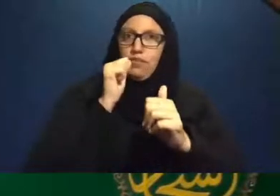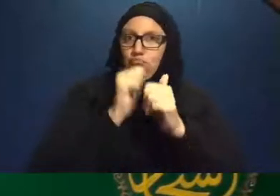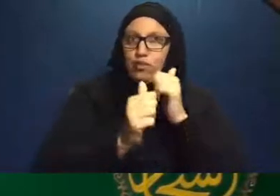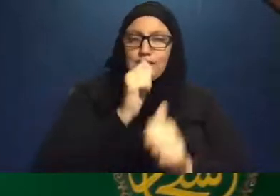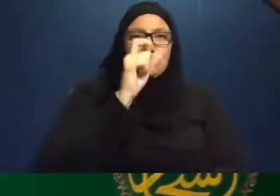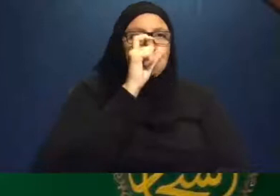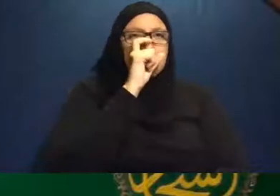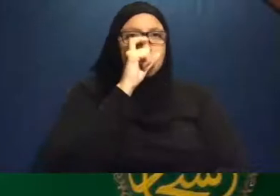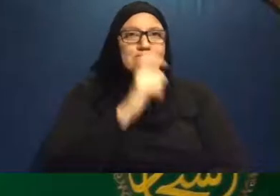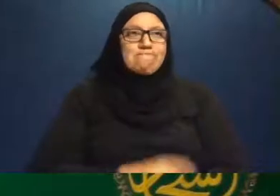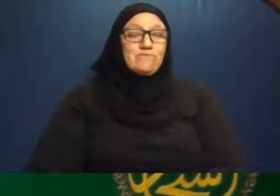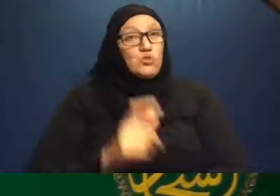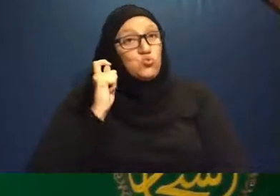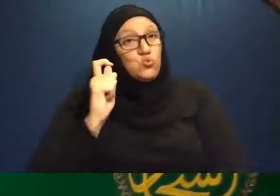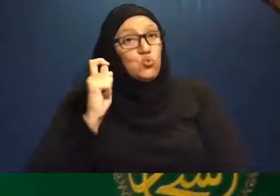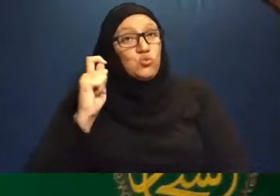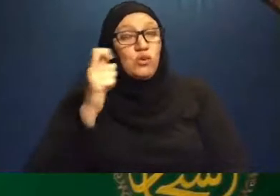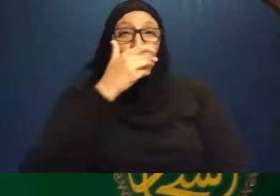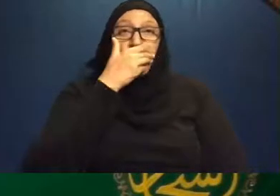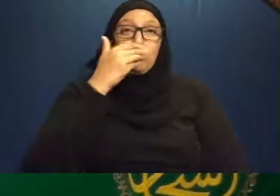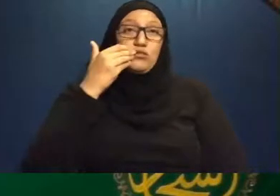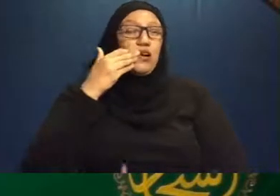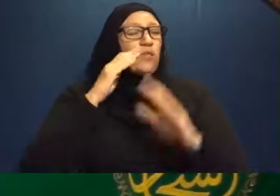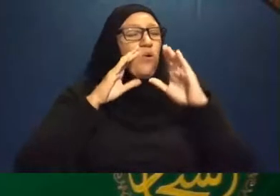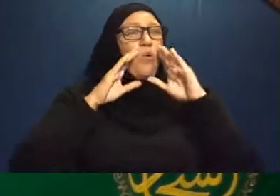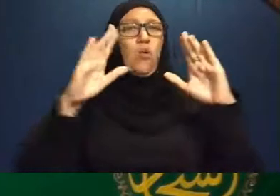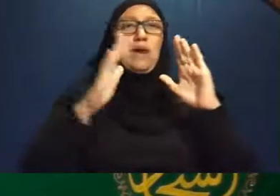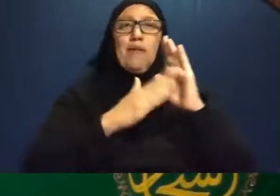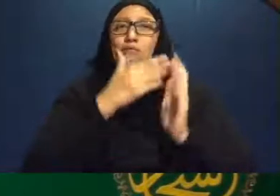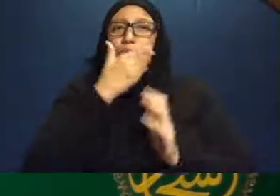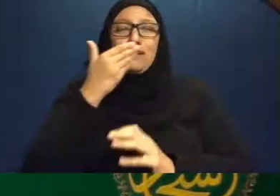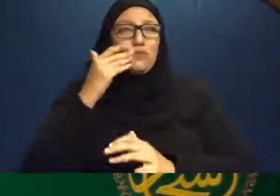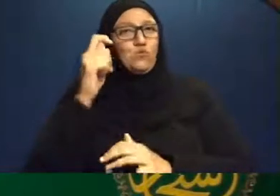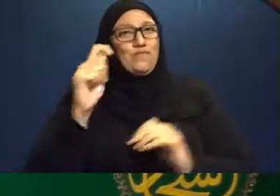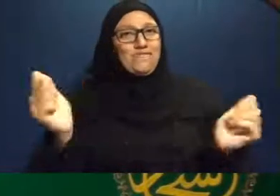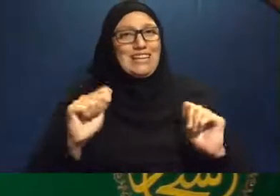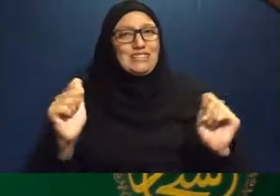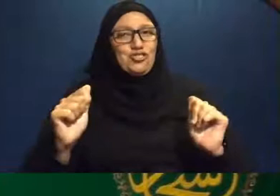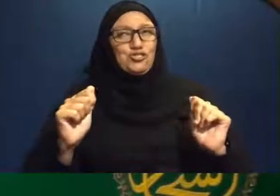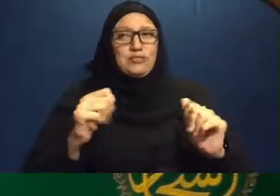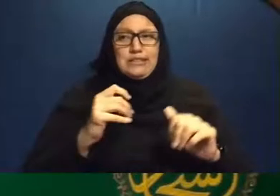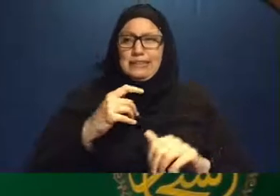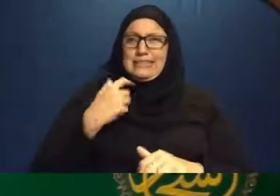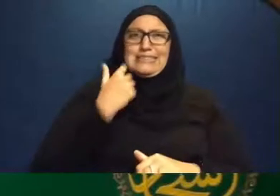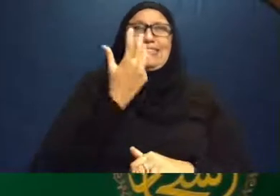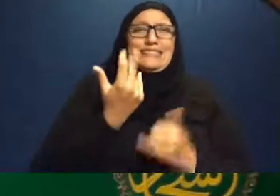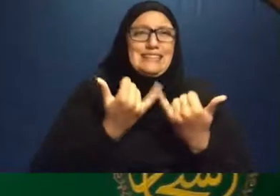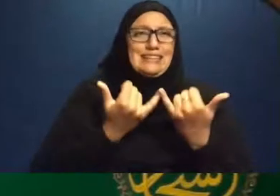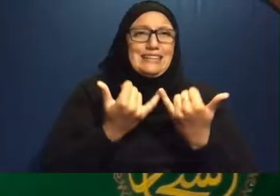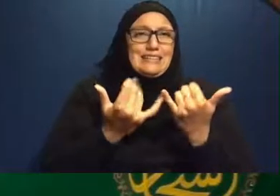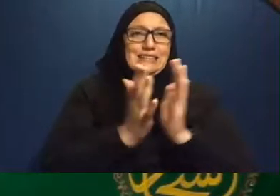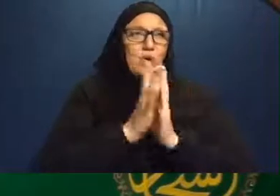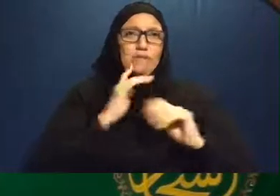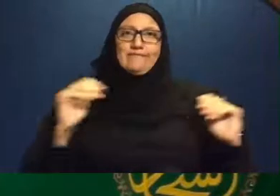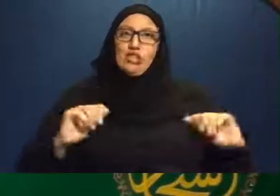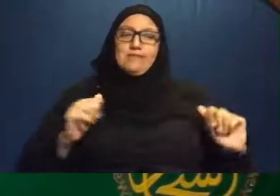sisters, Ramadan is almost finishing, the holy month of Ramadan. We are going to bid farewell to it next Sunday, as I